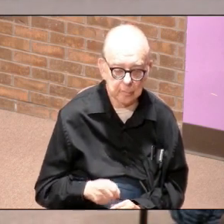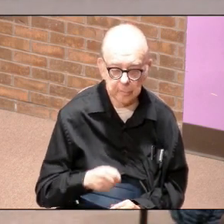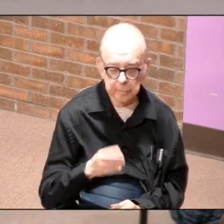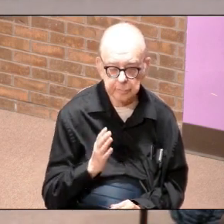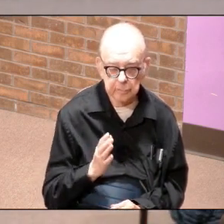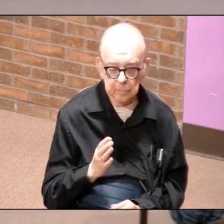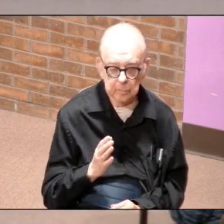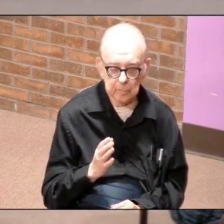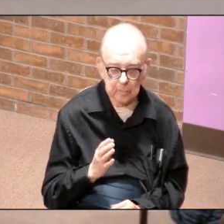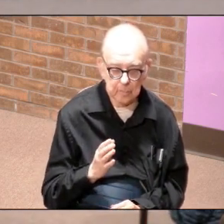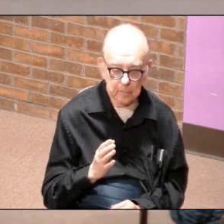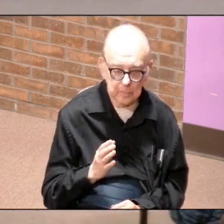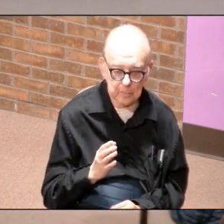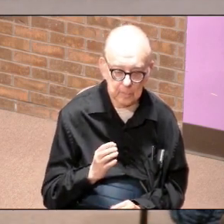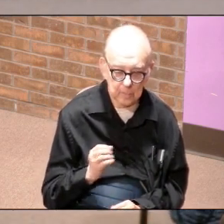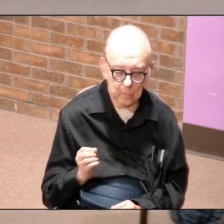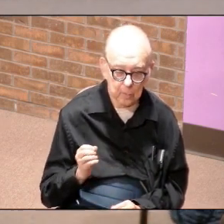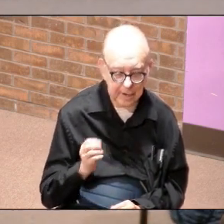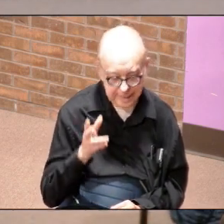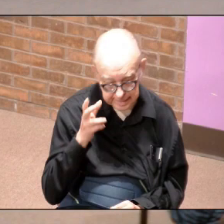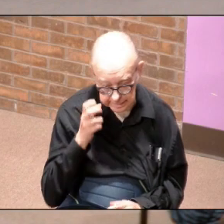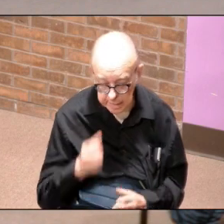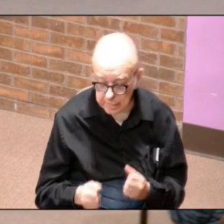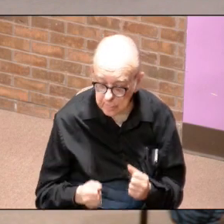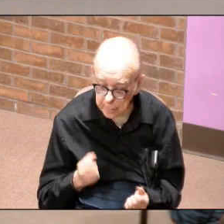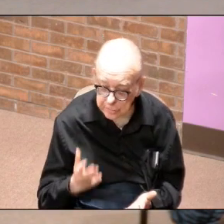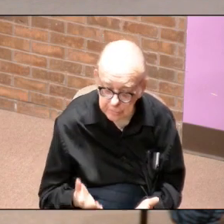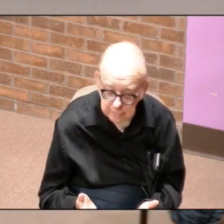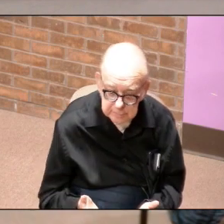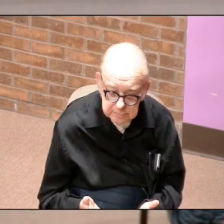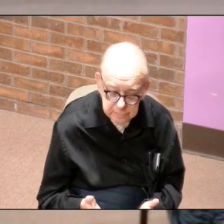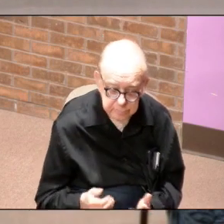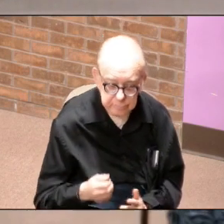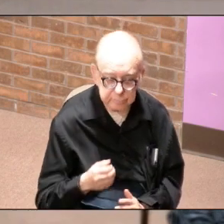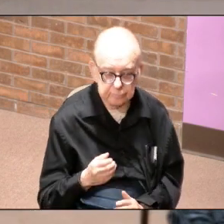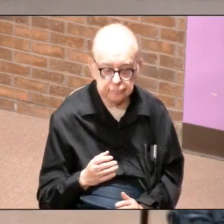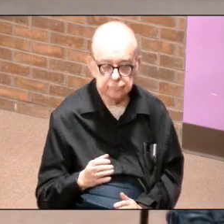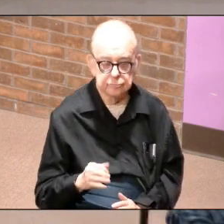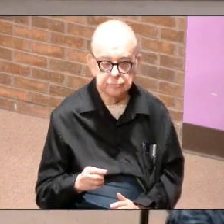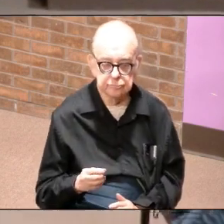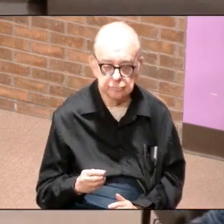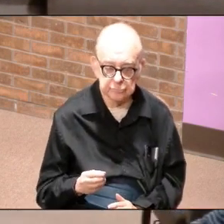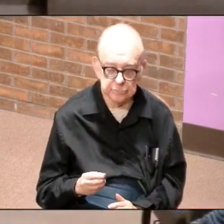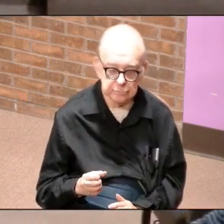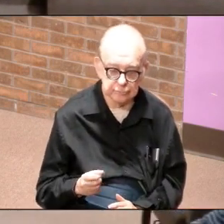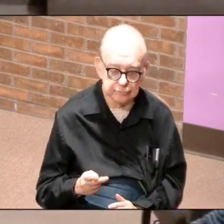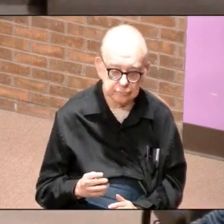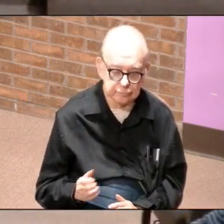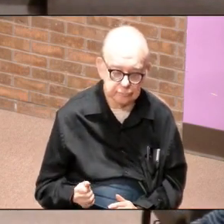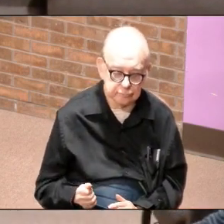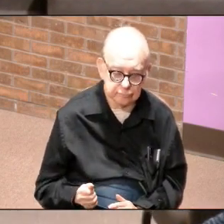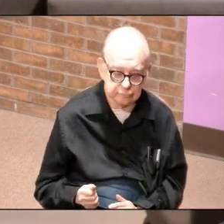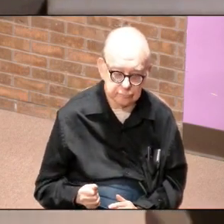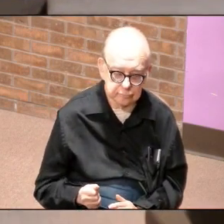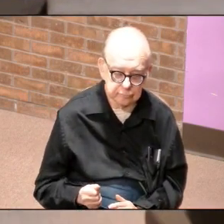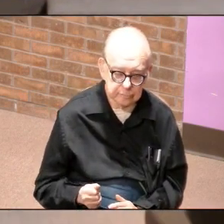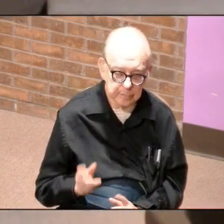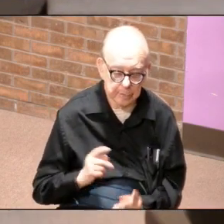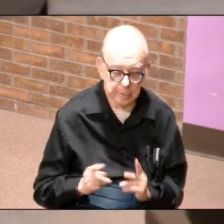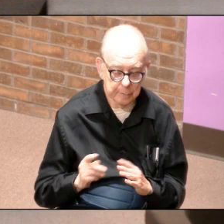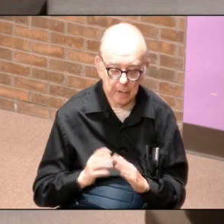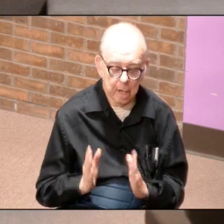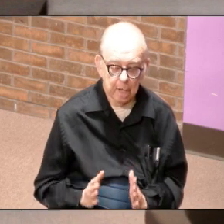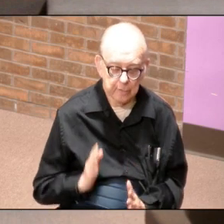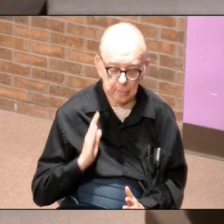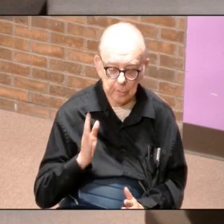God or Satan. And Joshua said this, but as for me and my house, we will